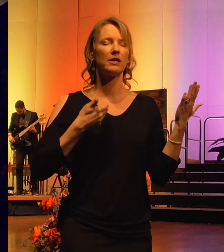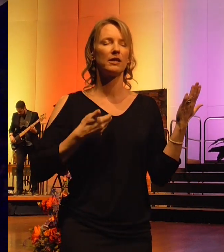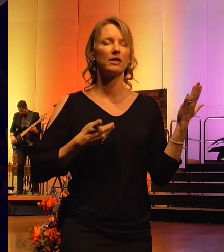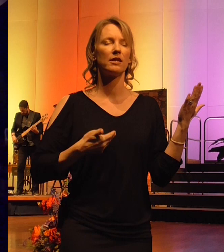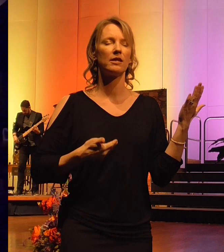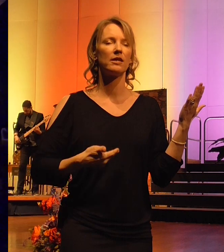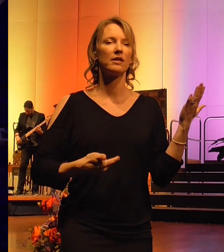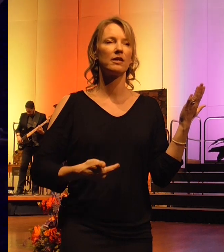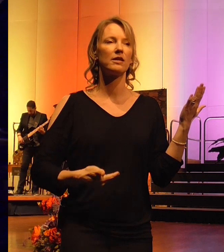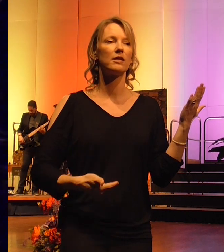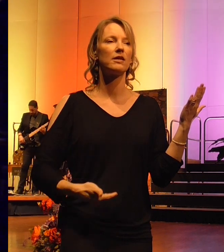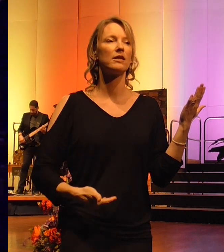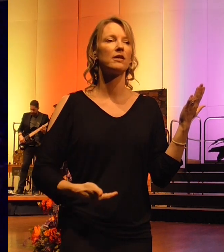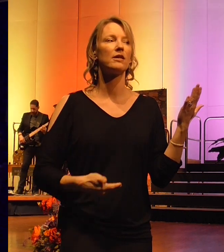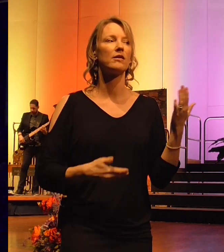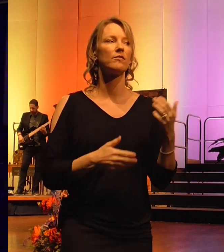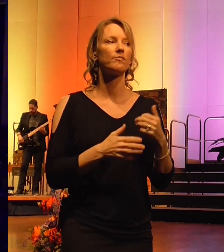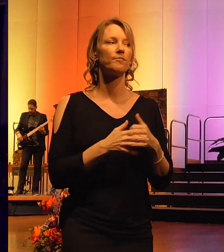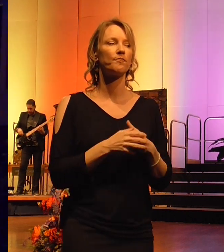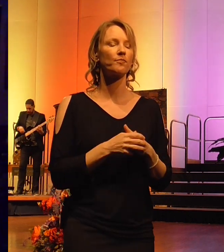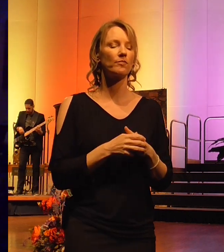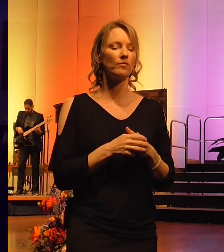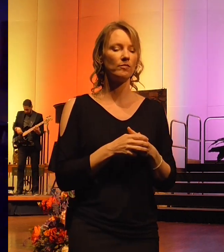heal me.